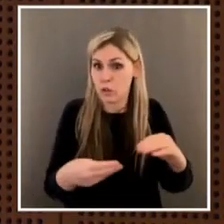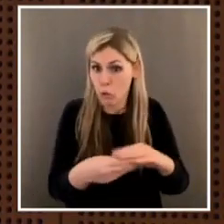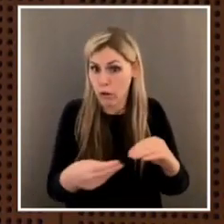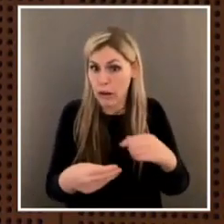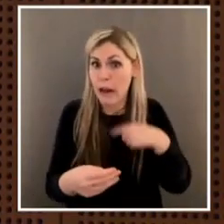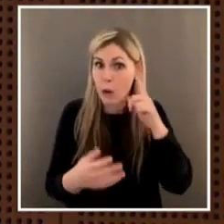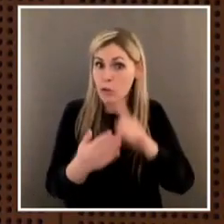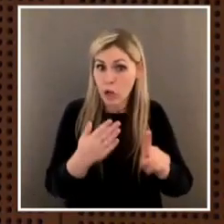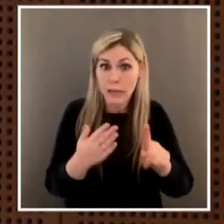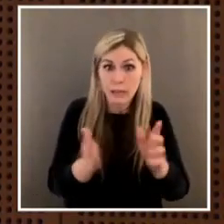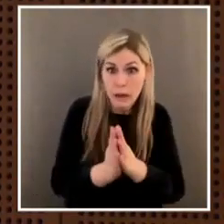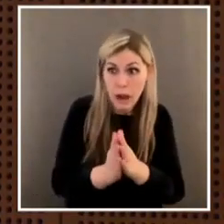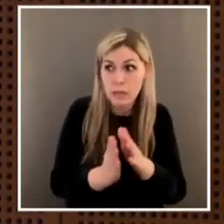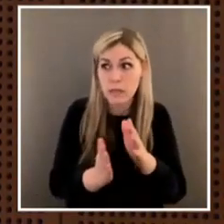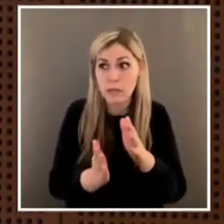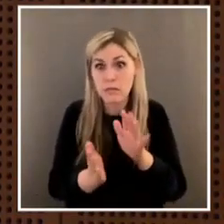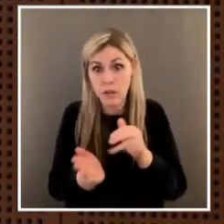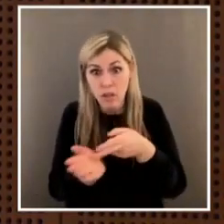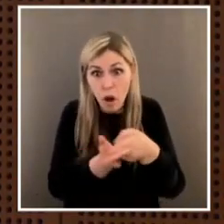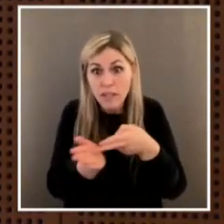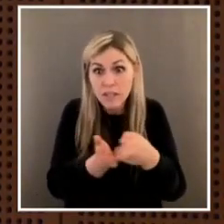with them about its authenticity.